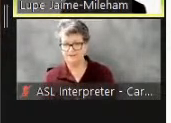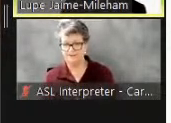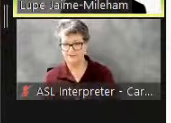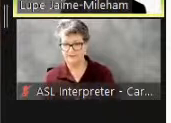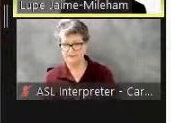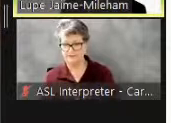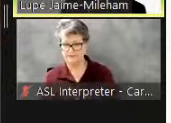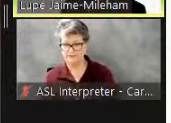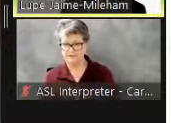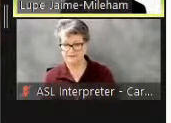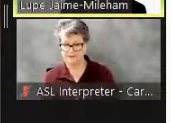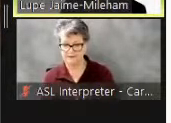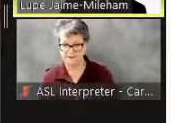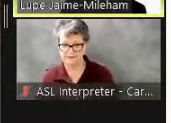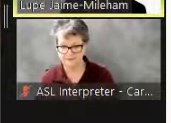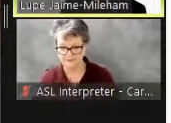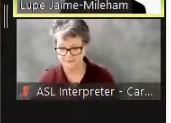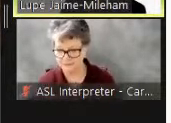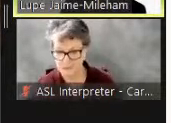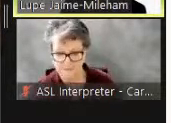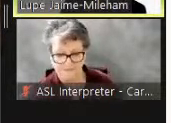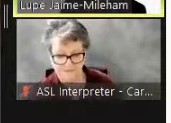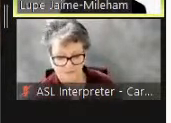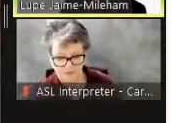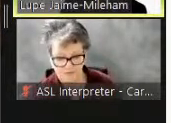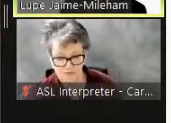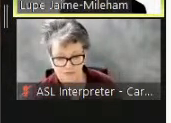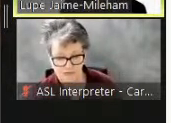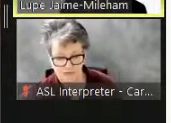Okay, let me see here.